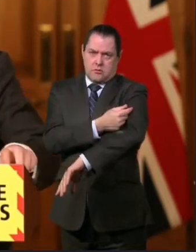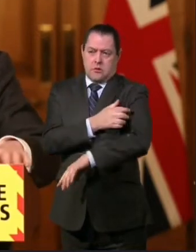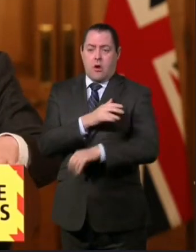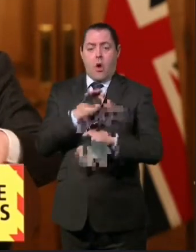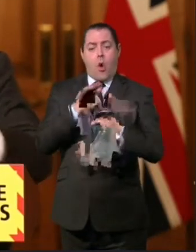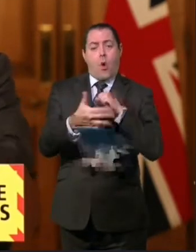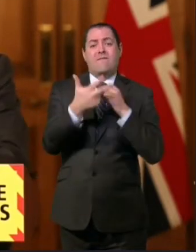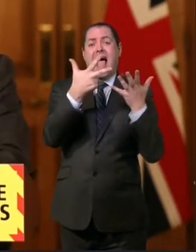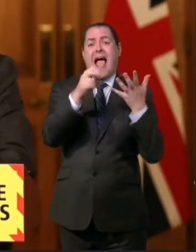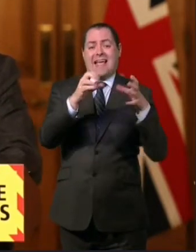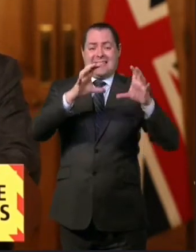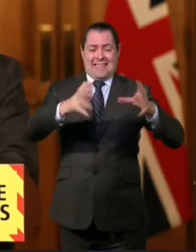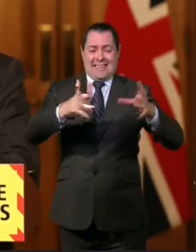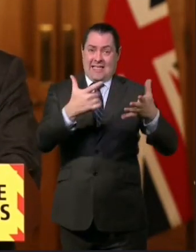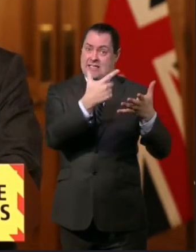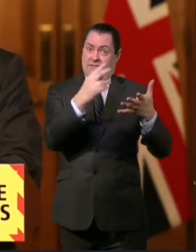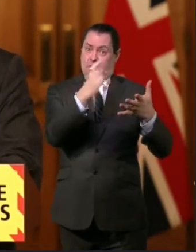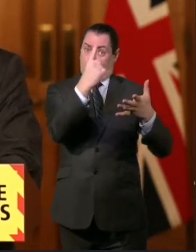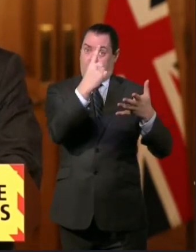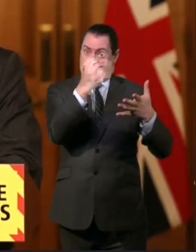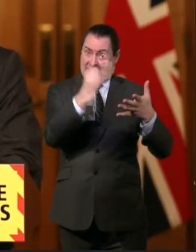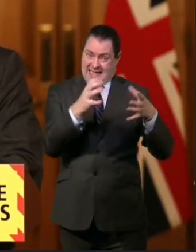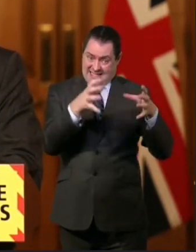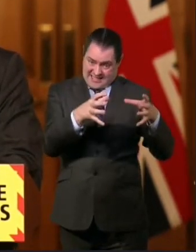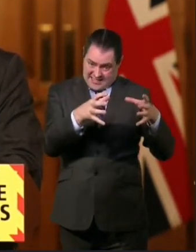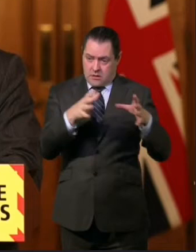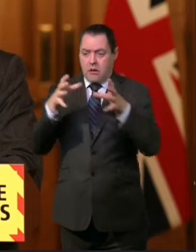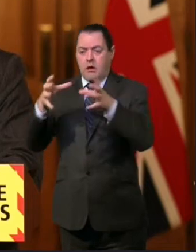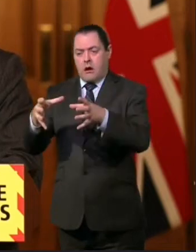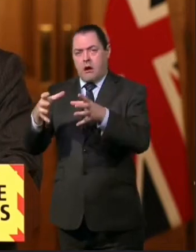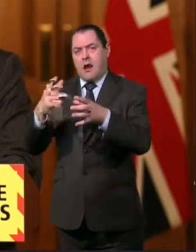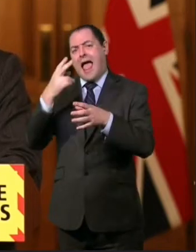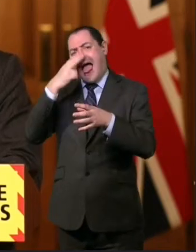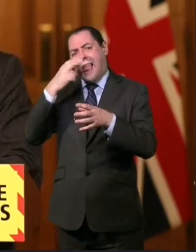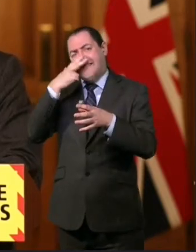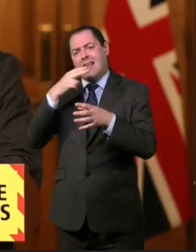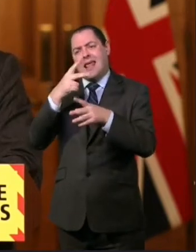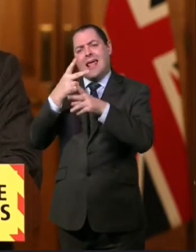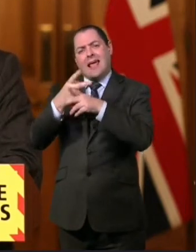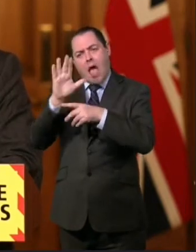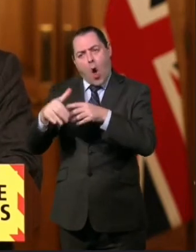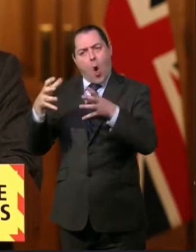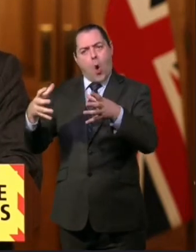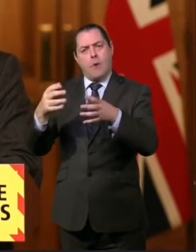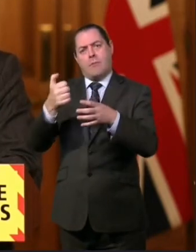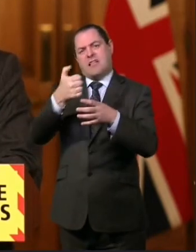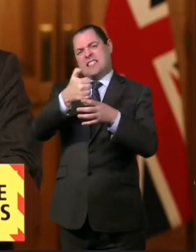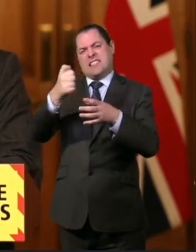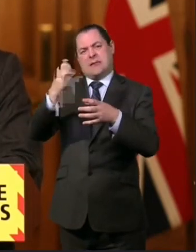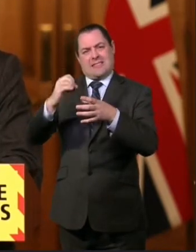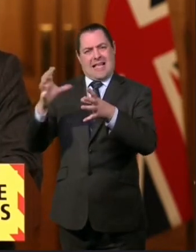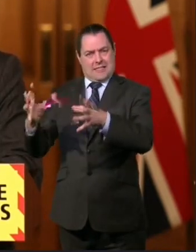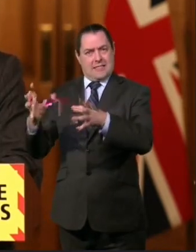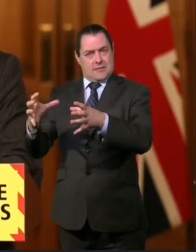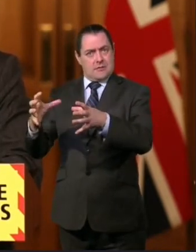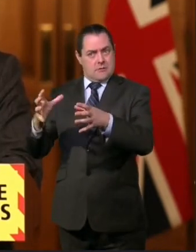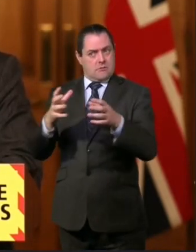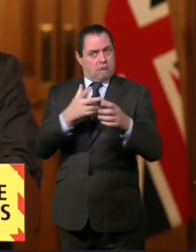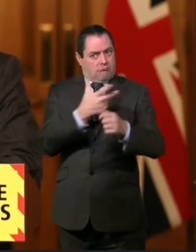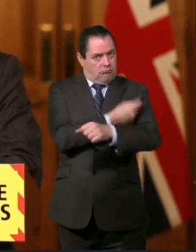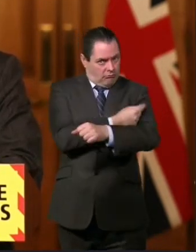of elderly care home residents. Having secured orders for hundreds of millions of doses, the UK government has